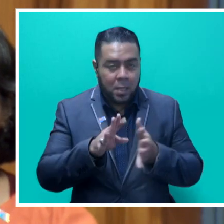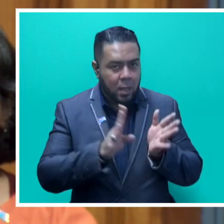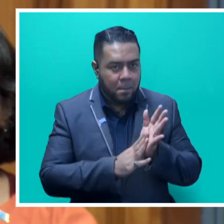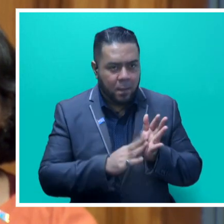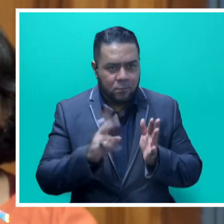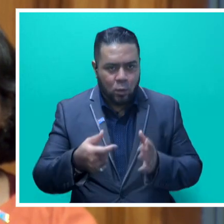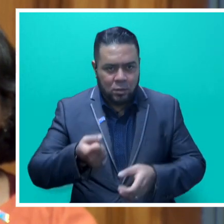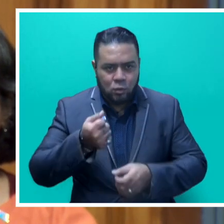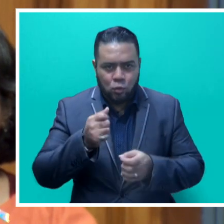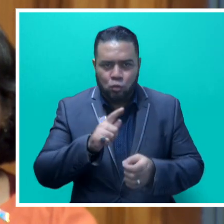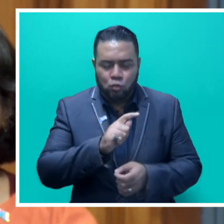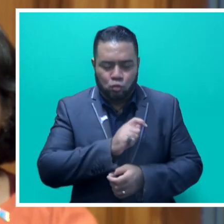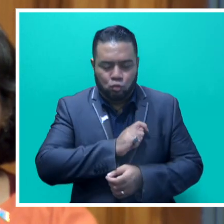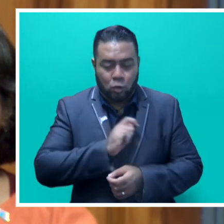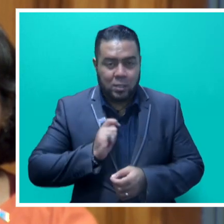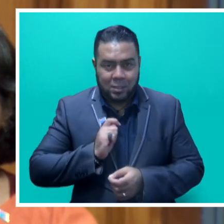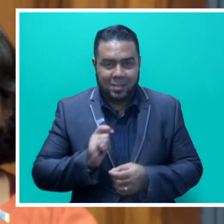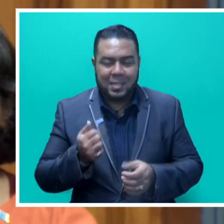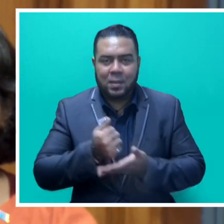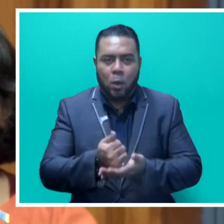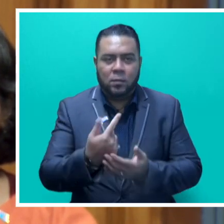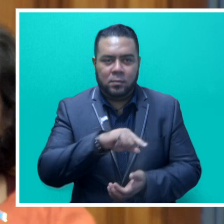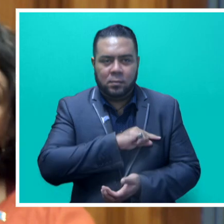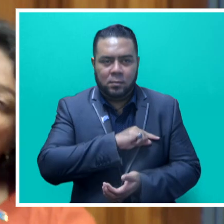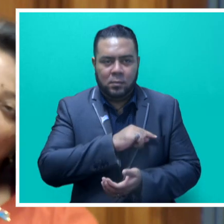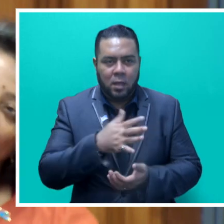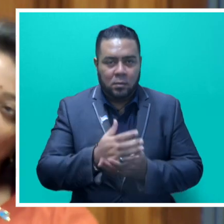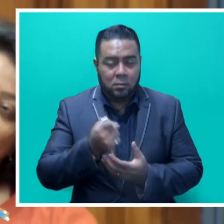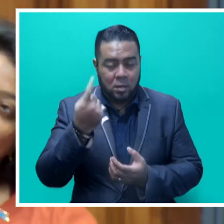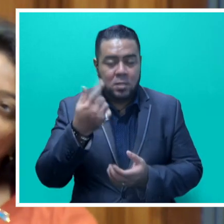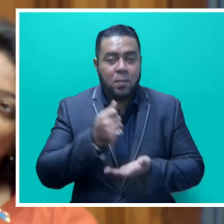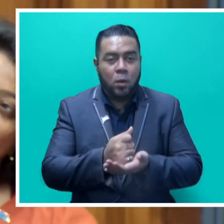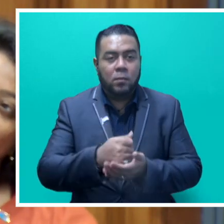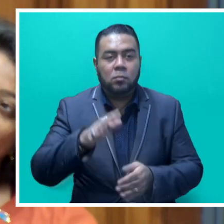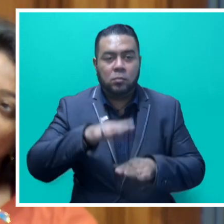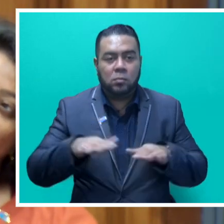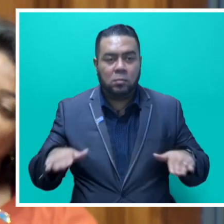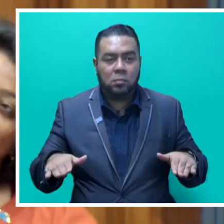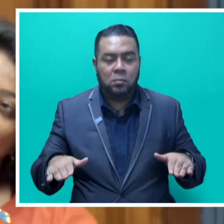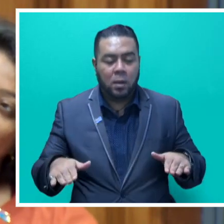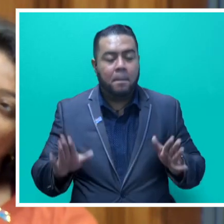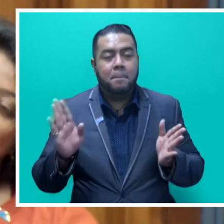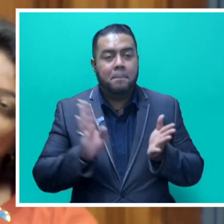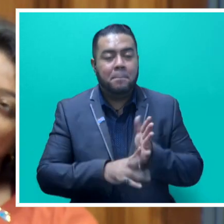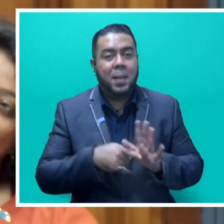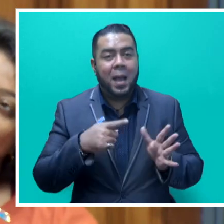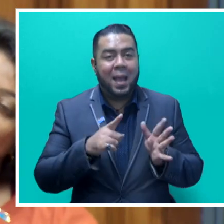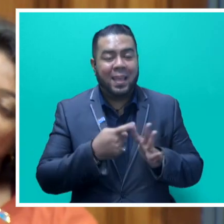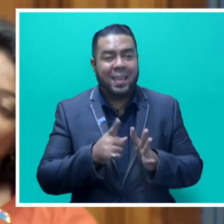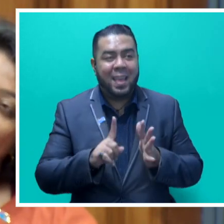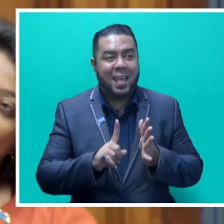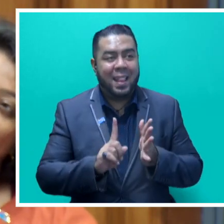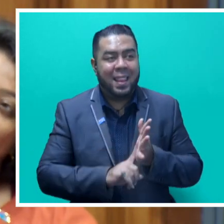unwavering trust in and support of me. I acknowledge the support of our children, Makelesi, Levani,